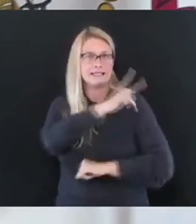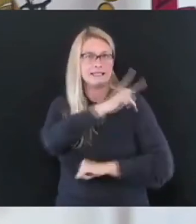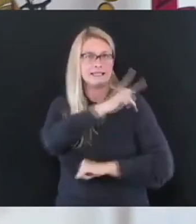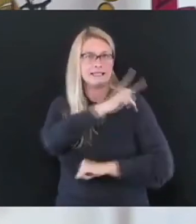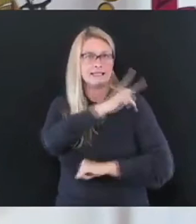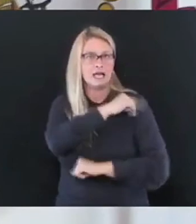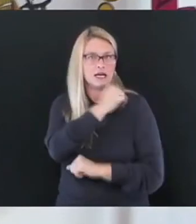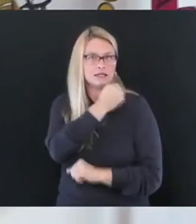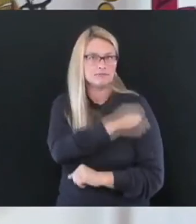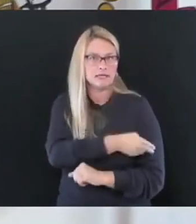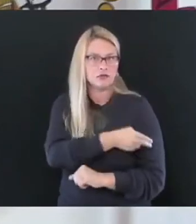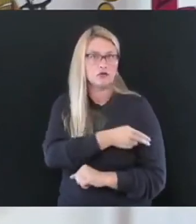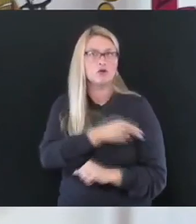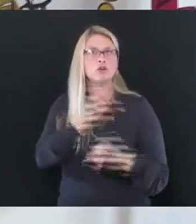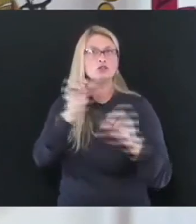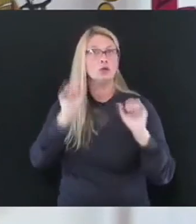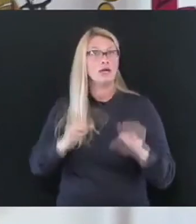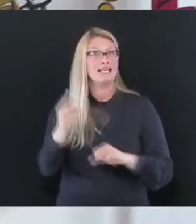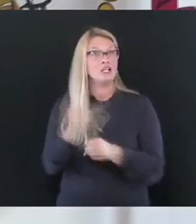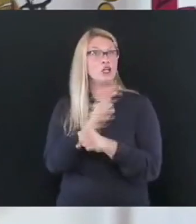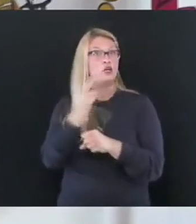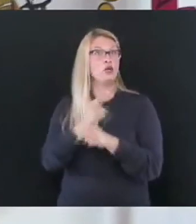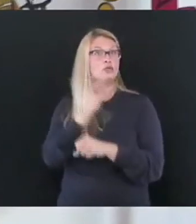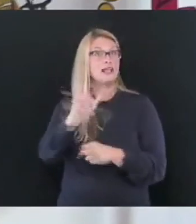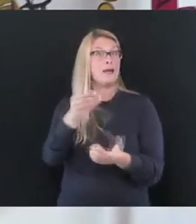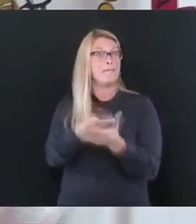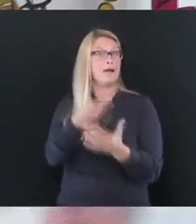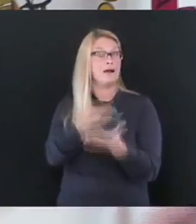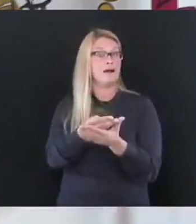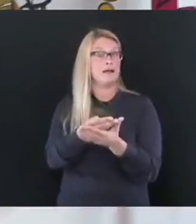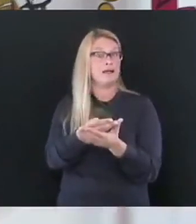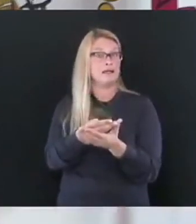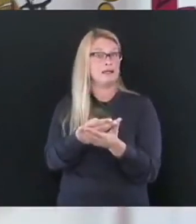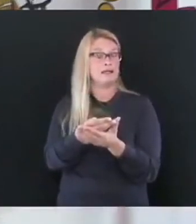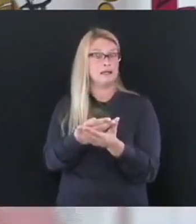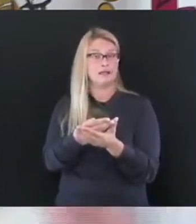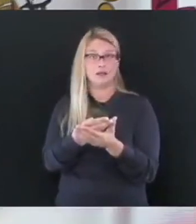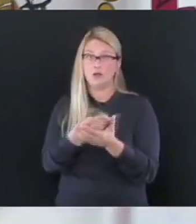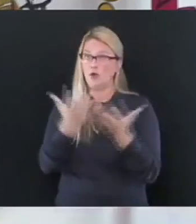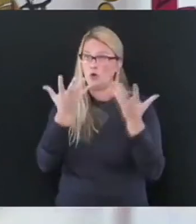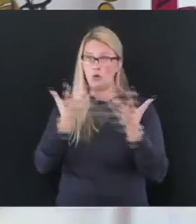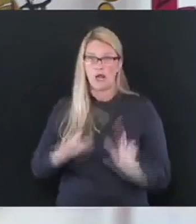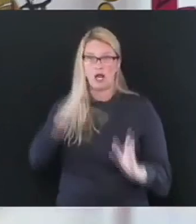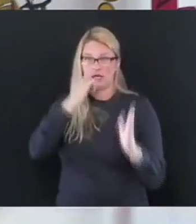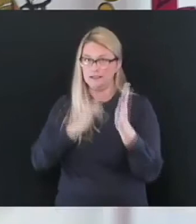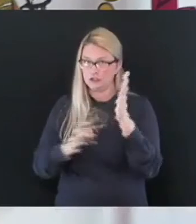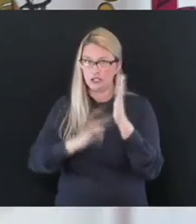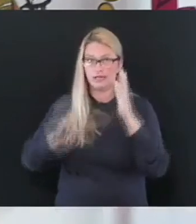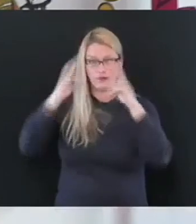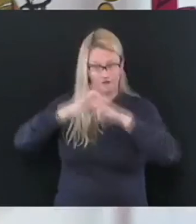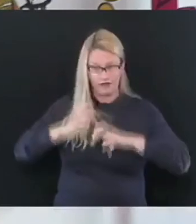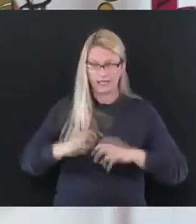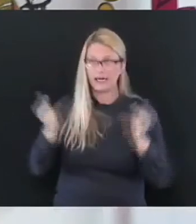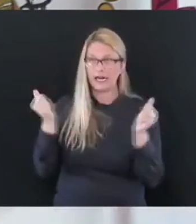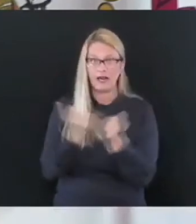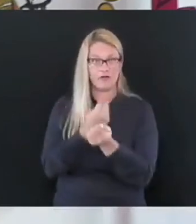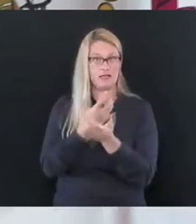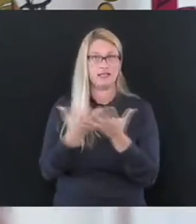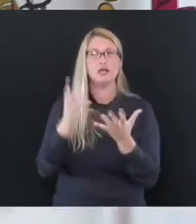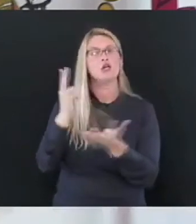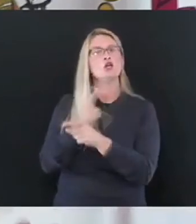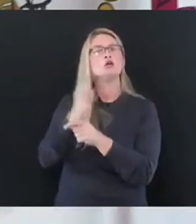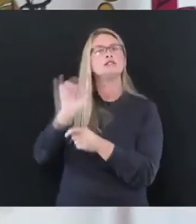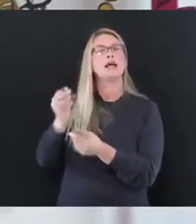we could use some of the dollars. We vetted it completely. We could use some of the dollars